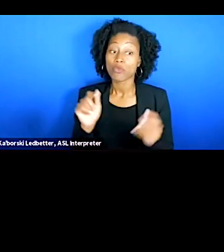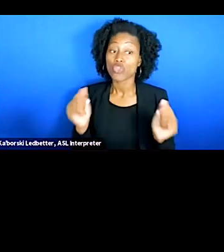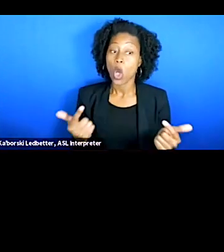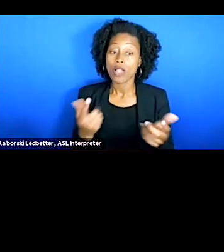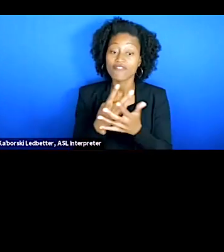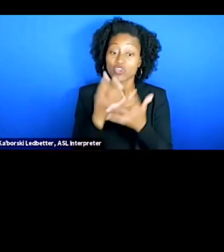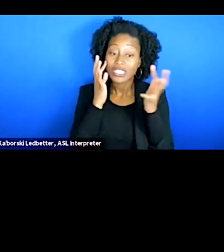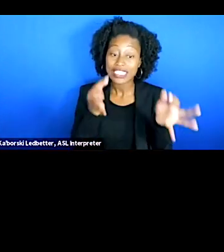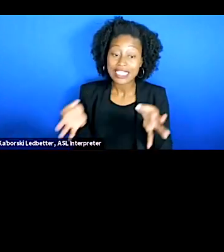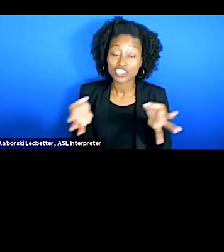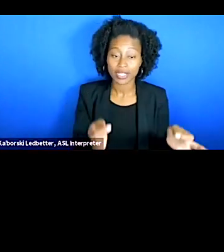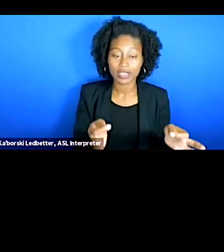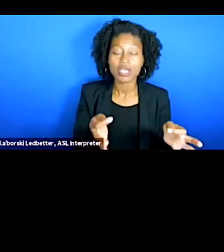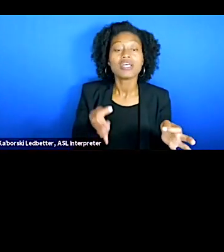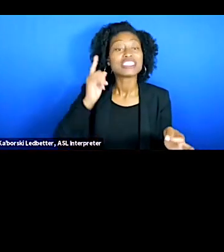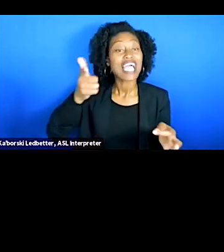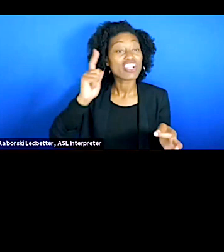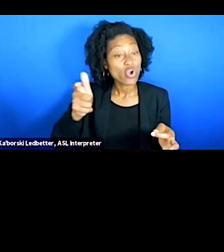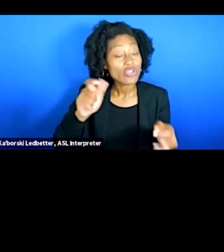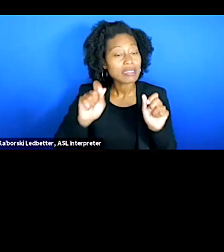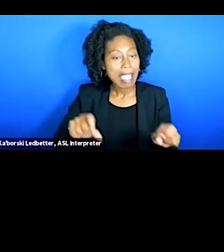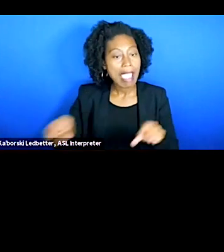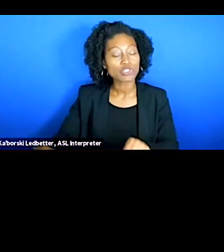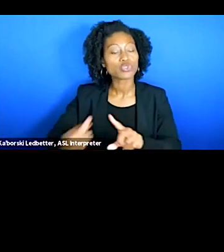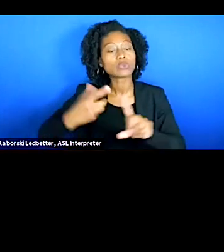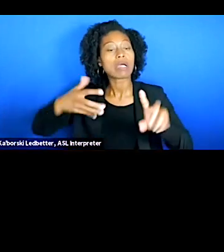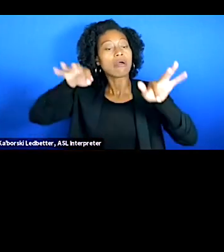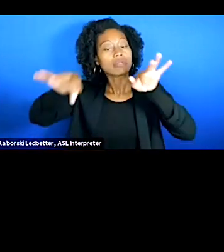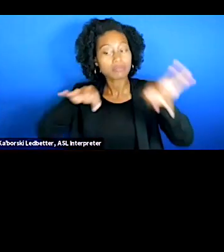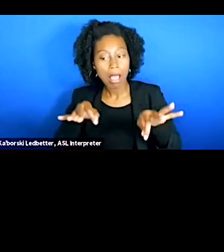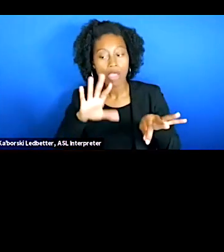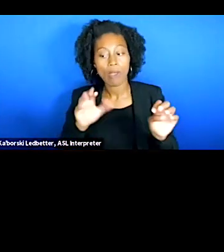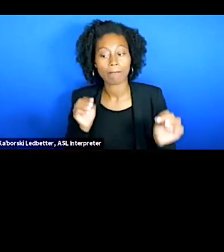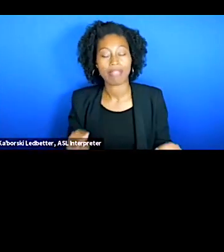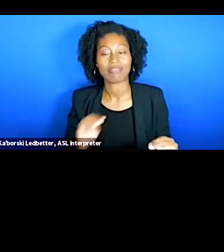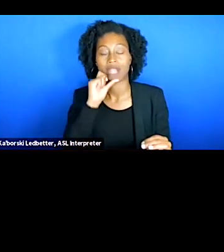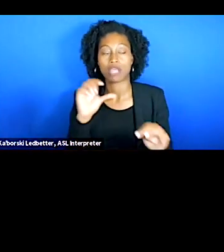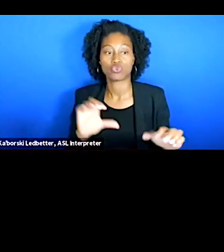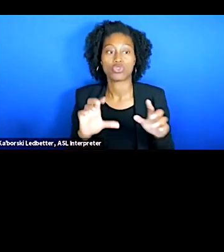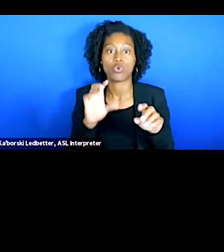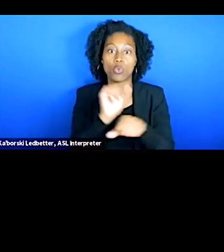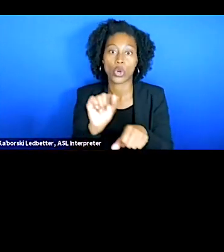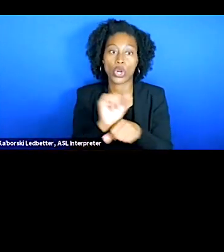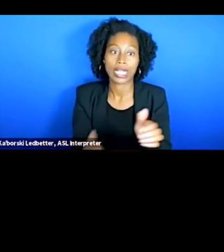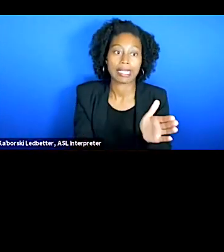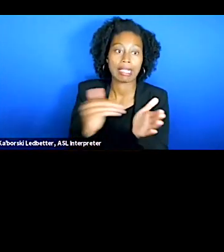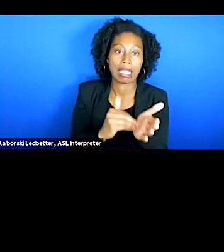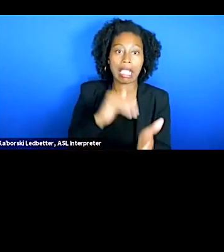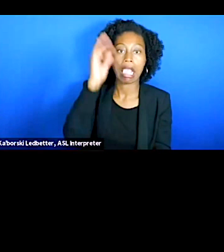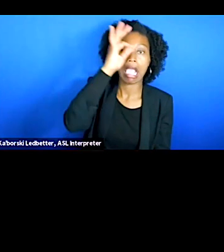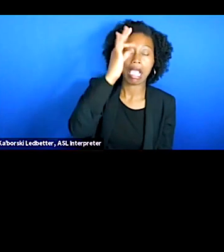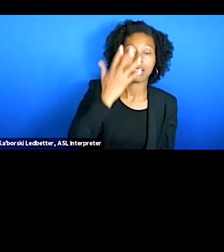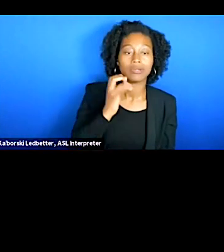so that you can explain your methods later and so that you don't repeat work that you've already done. You will hear us